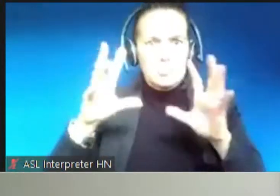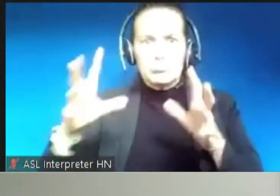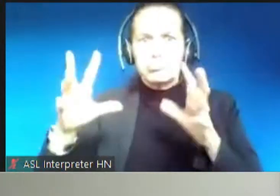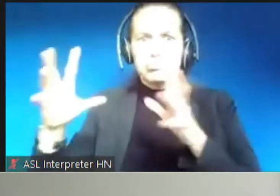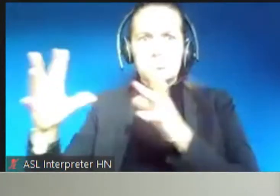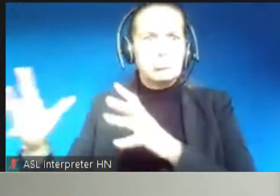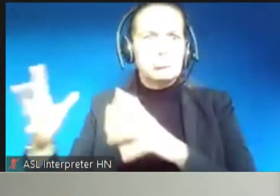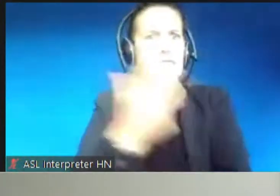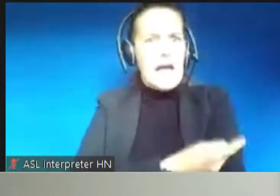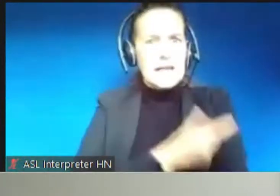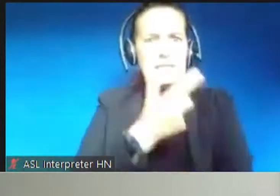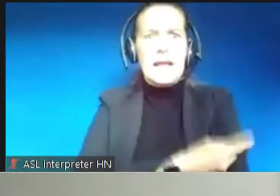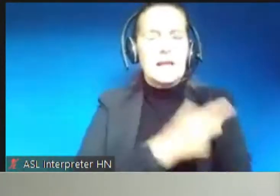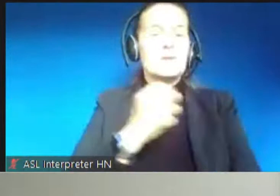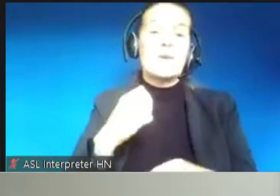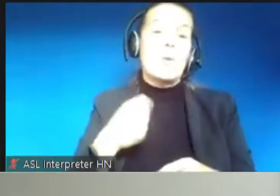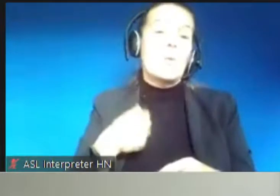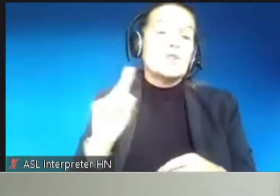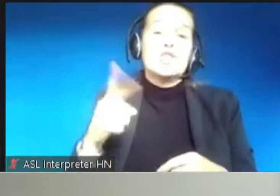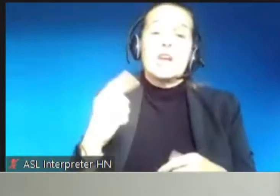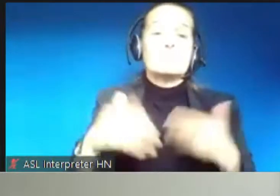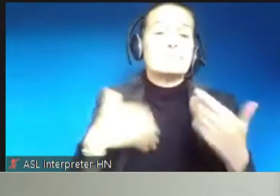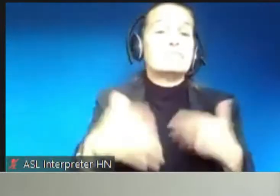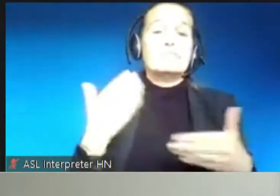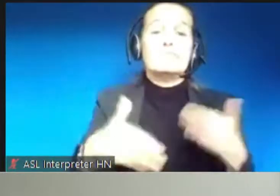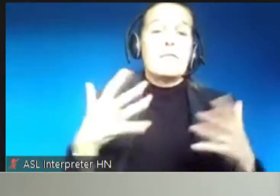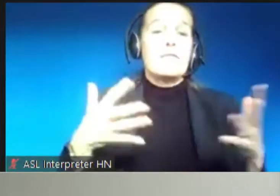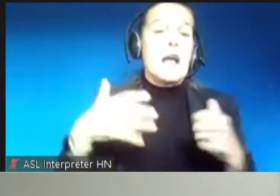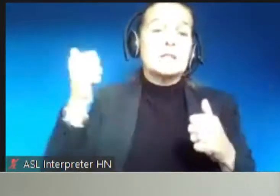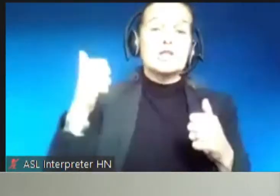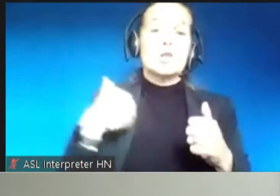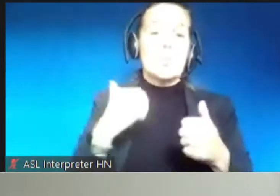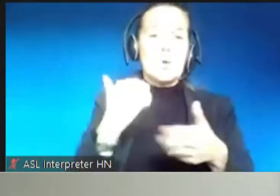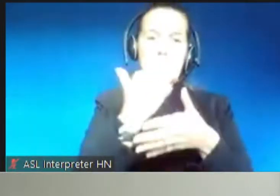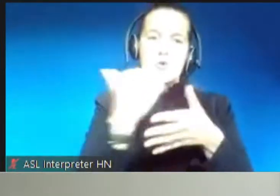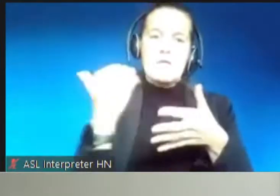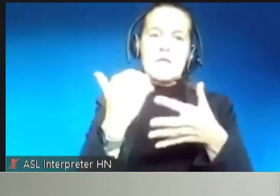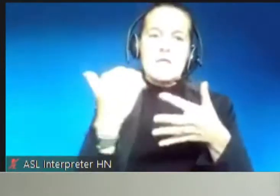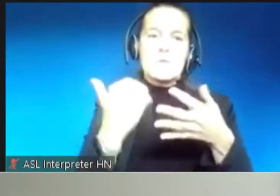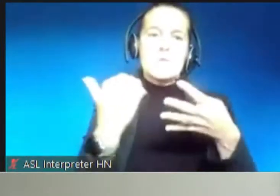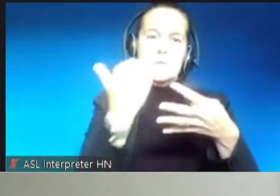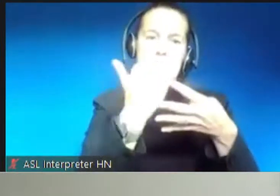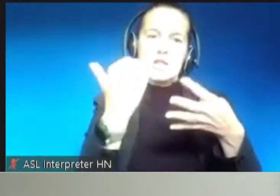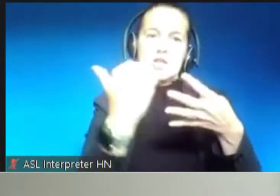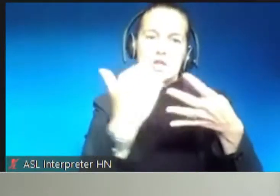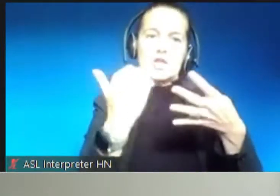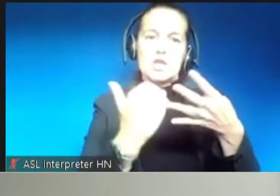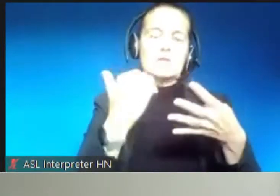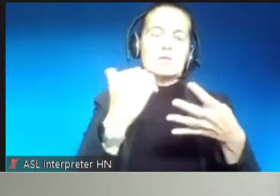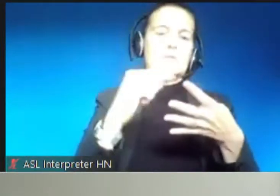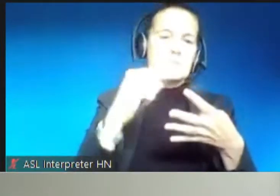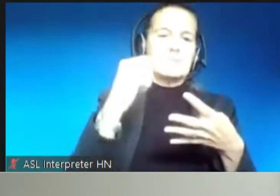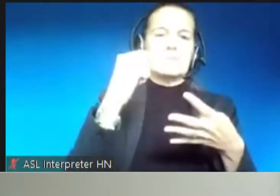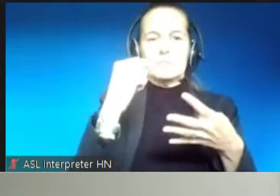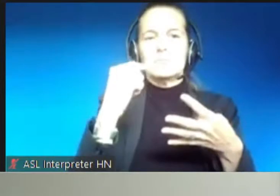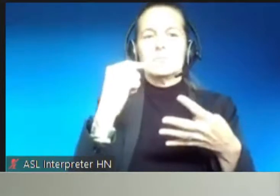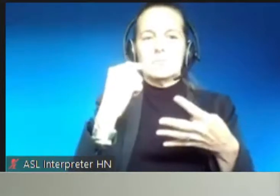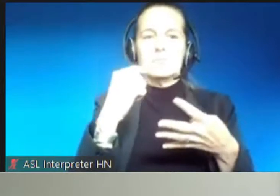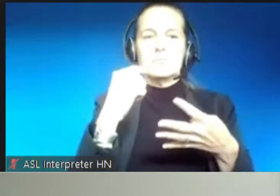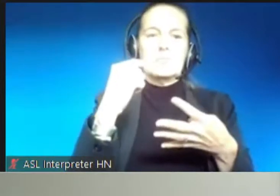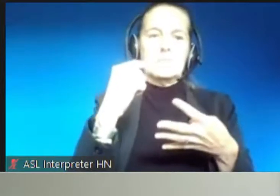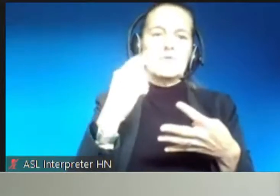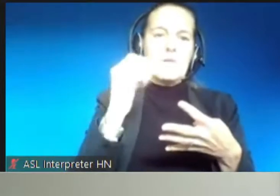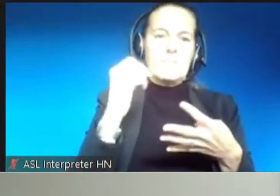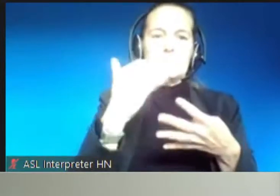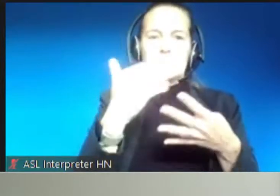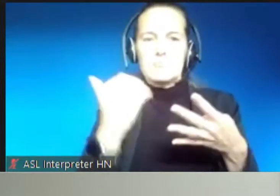We've just been ahead of the curve in terms of moving through the tiers, and it's because we work with our partners so closely. They know their communities,